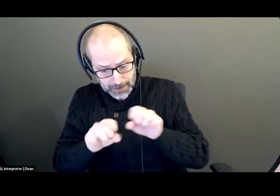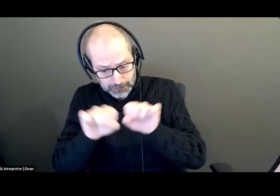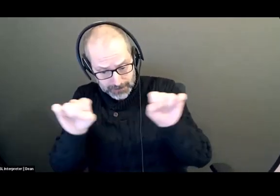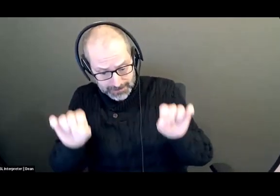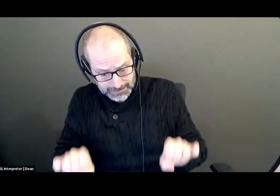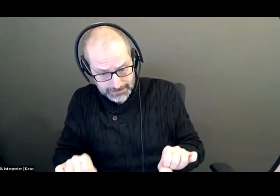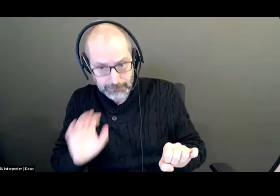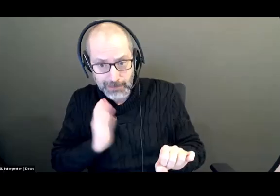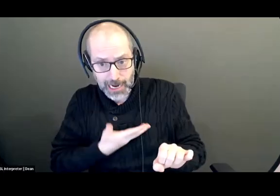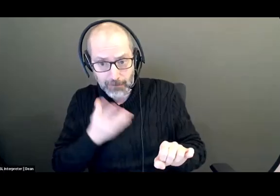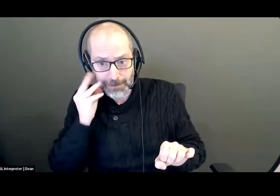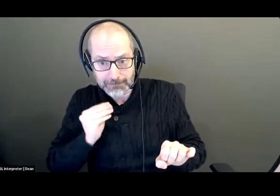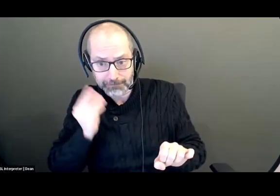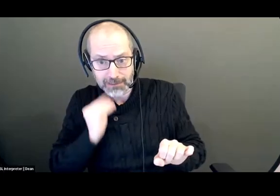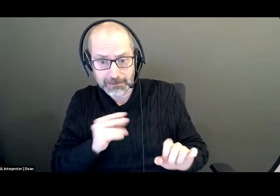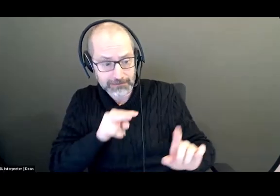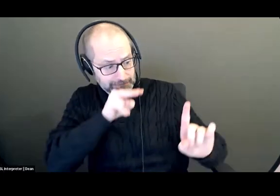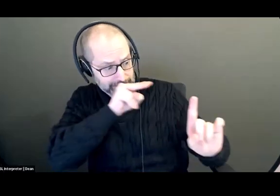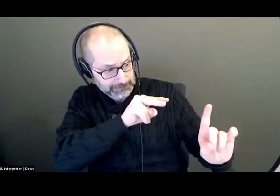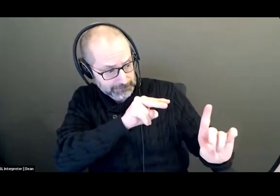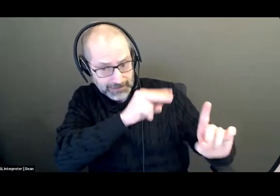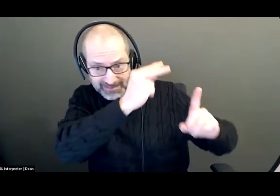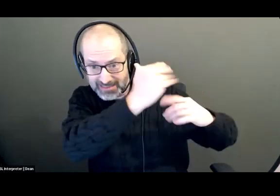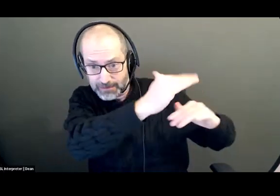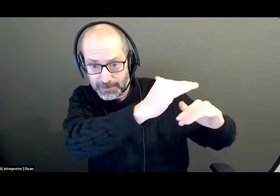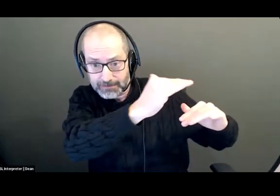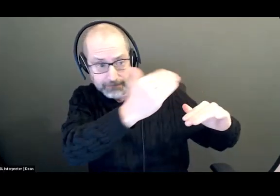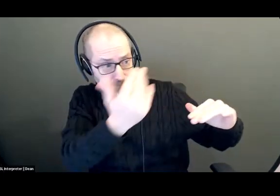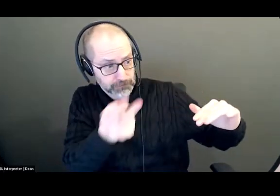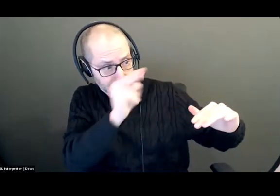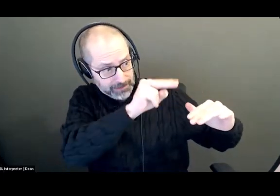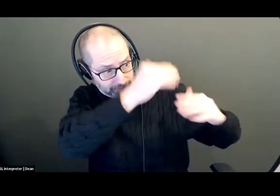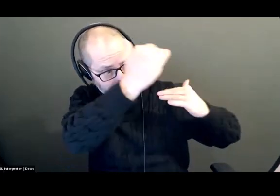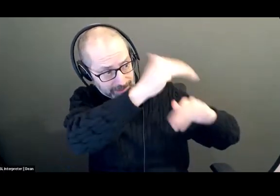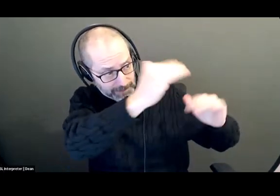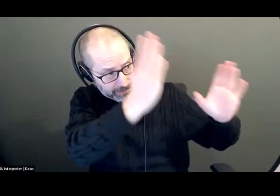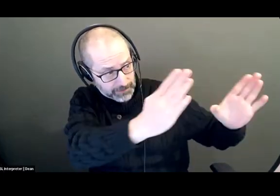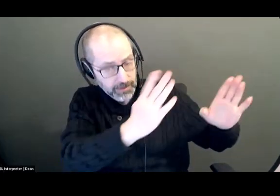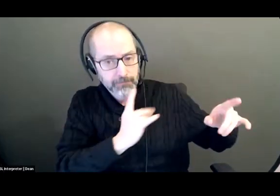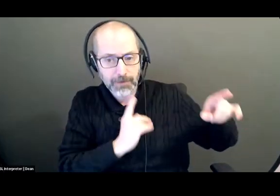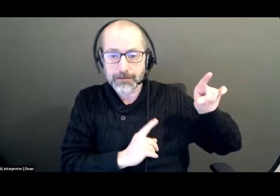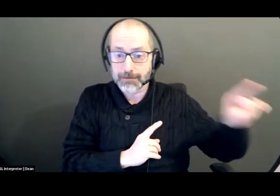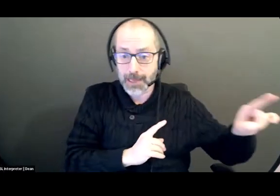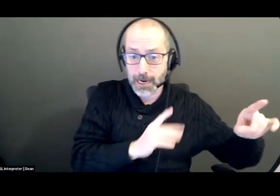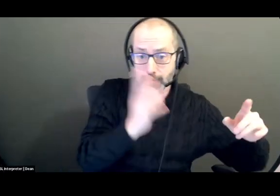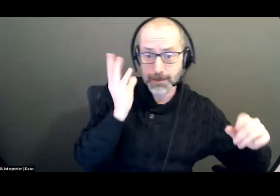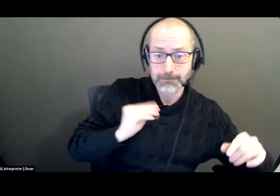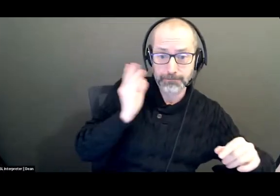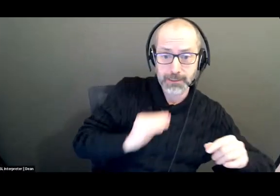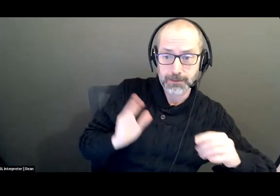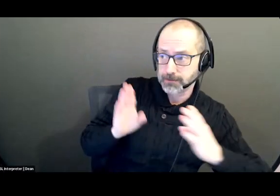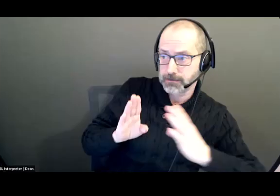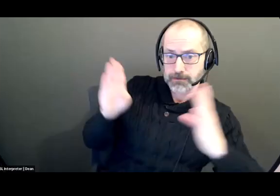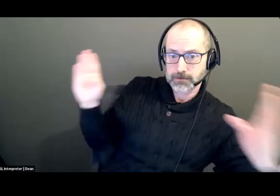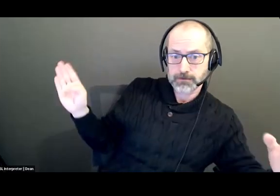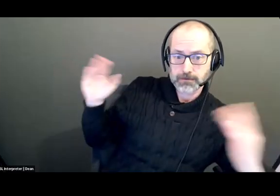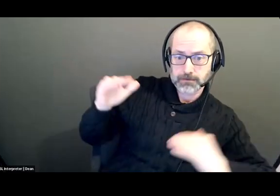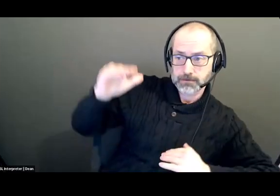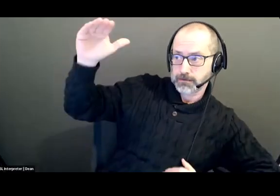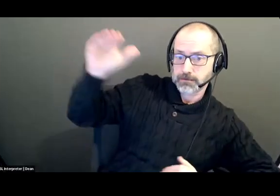see from within our organization, from within our own experience, and within our roles within the